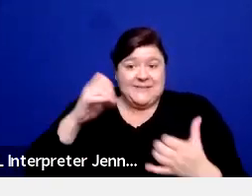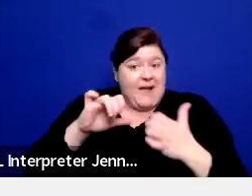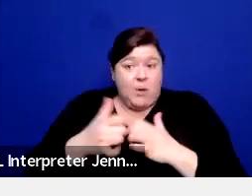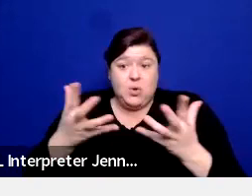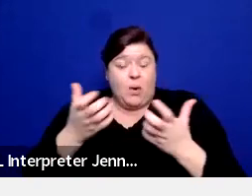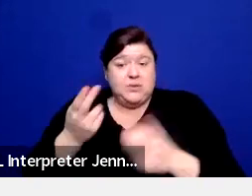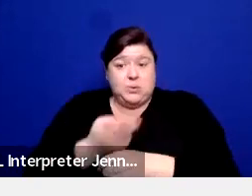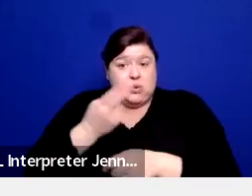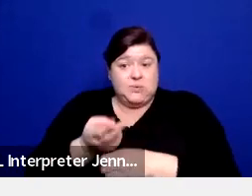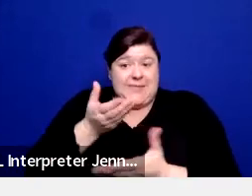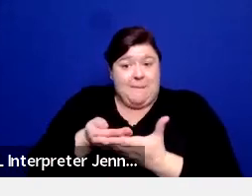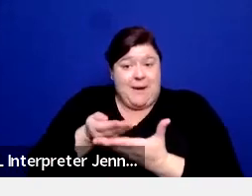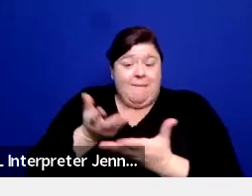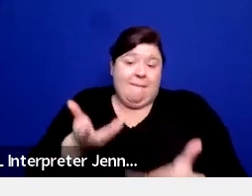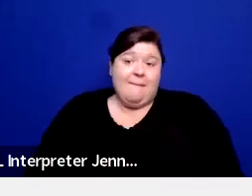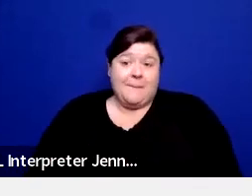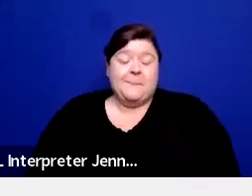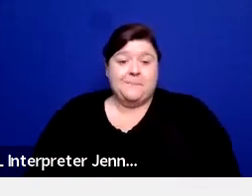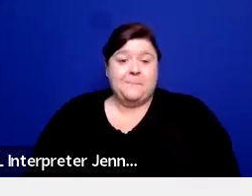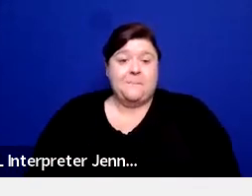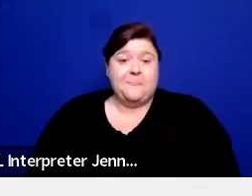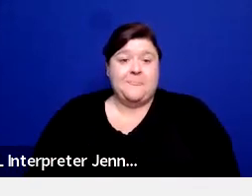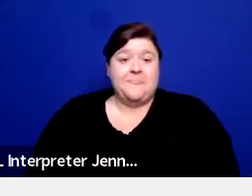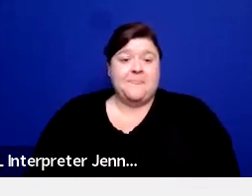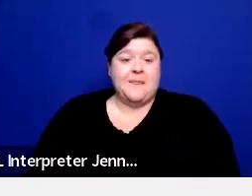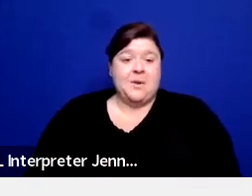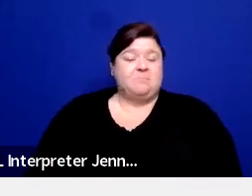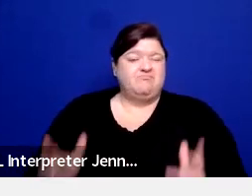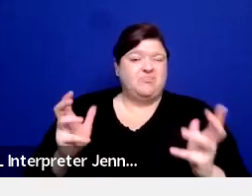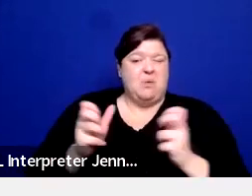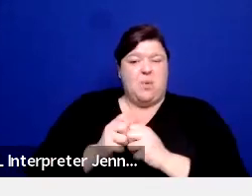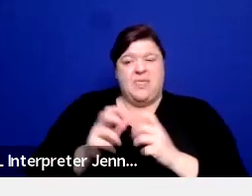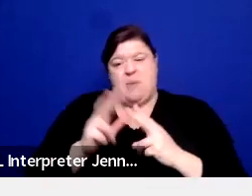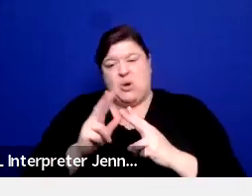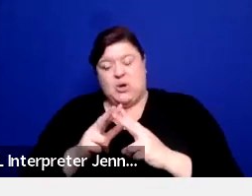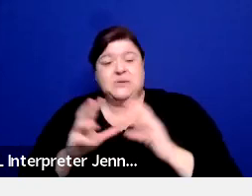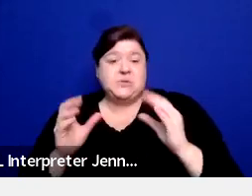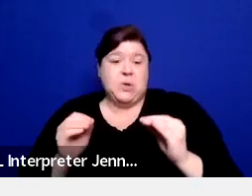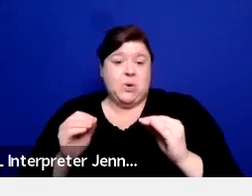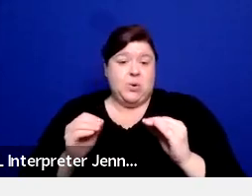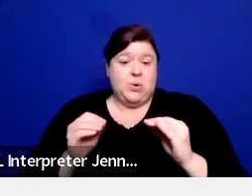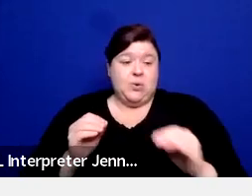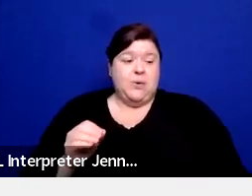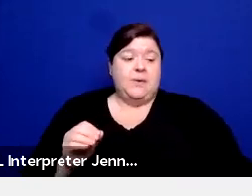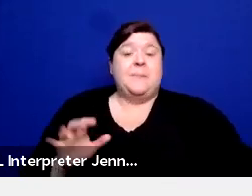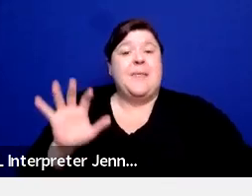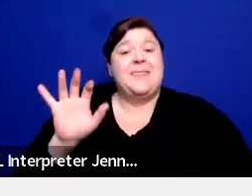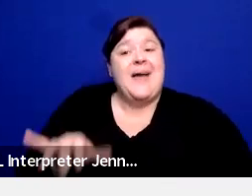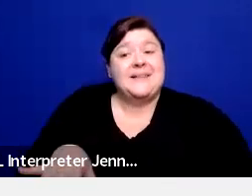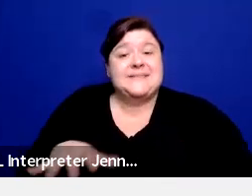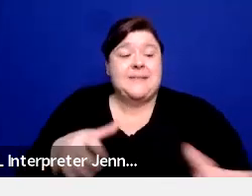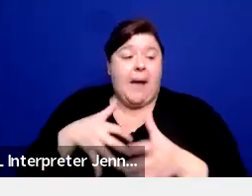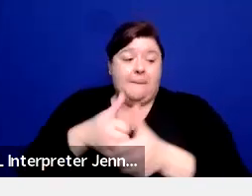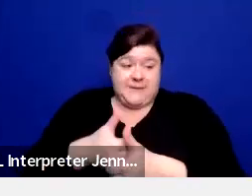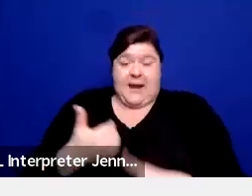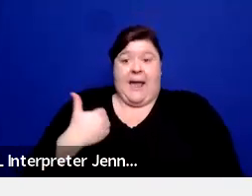use those funds, and talking through it with a partner. So with that, that's the update that I